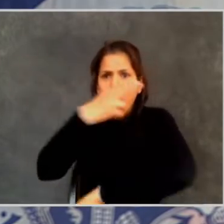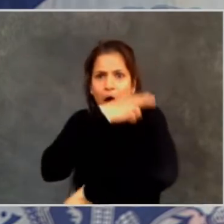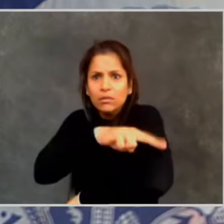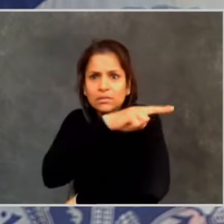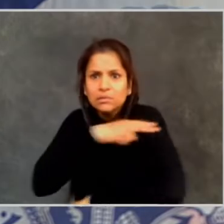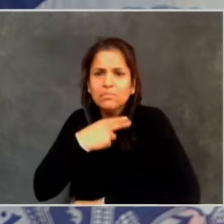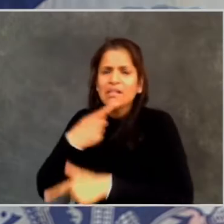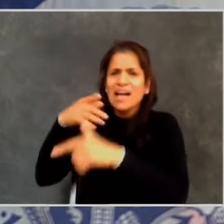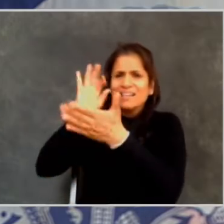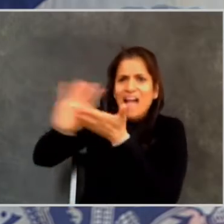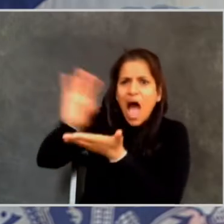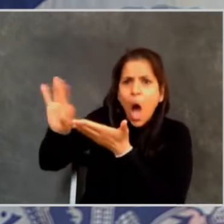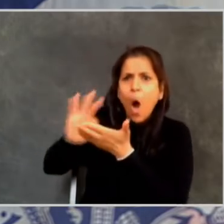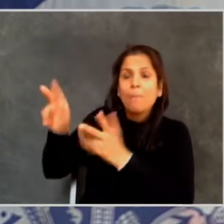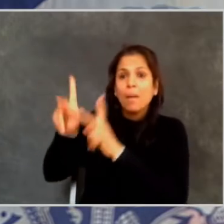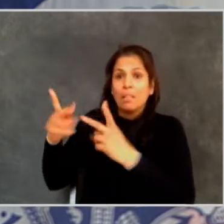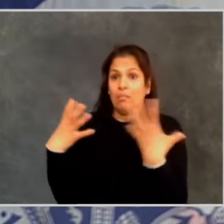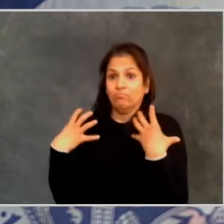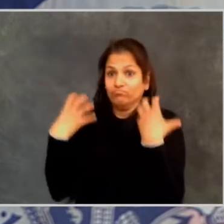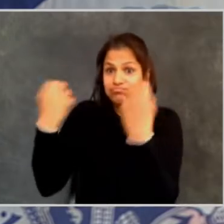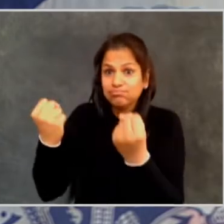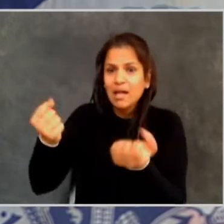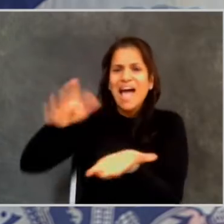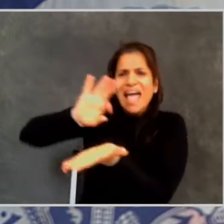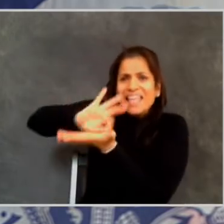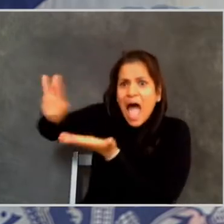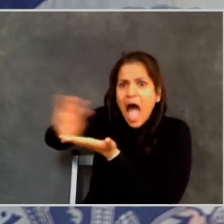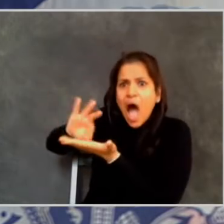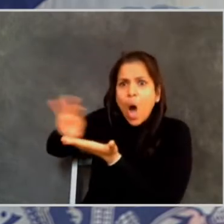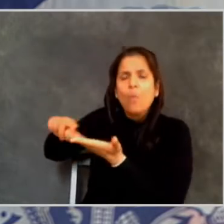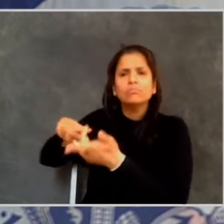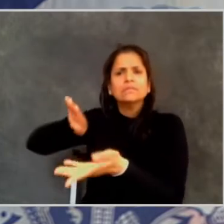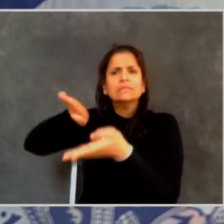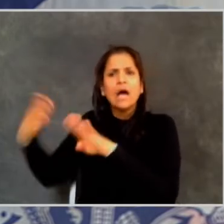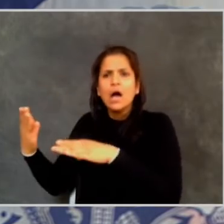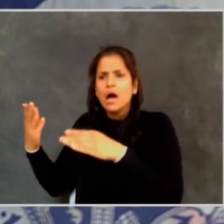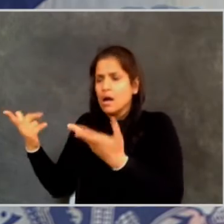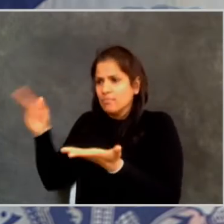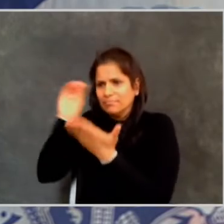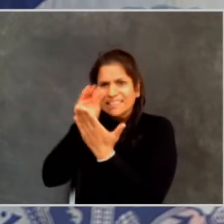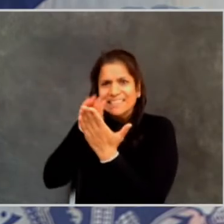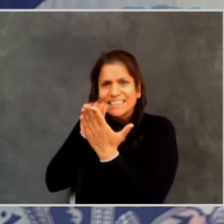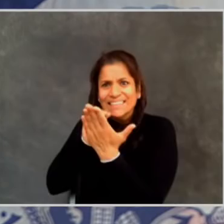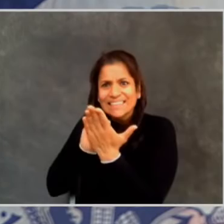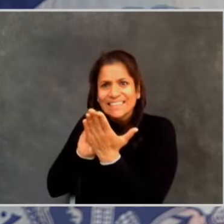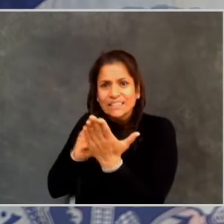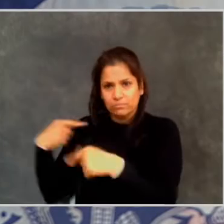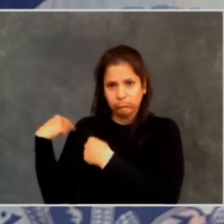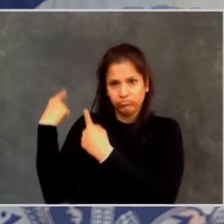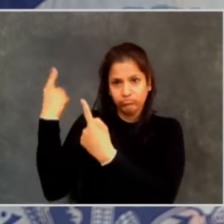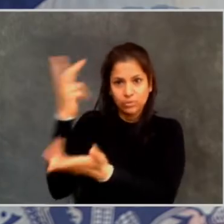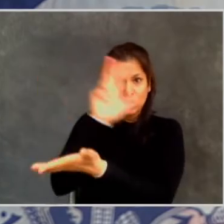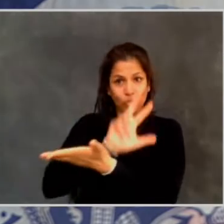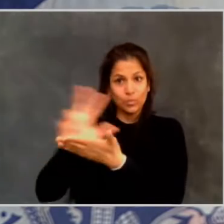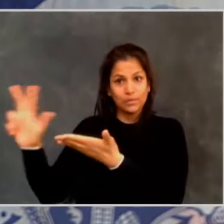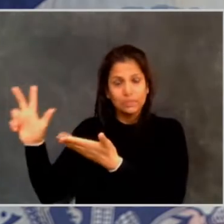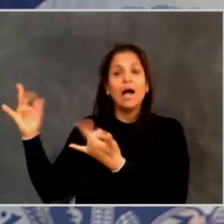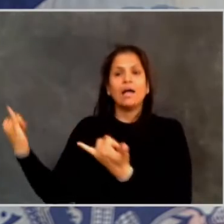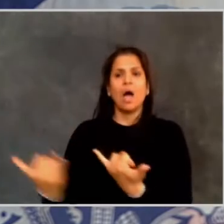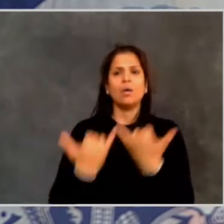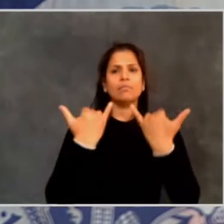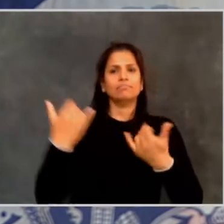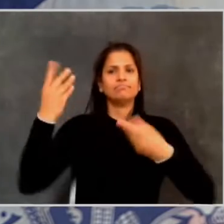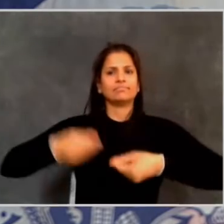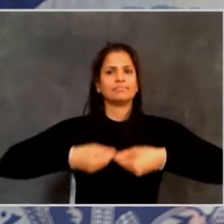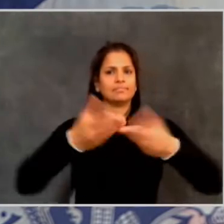going to tell people something, we better damn well be right about it. Also, as I said, what's happened out there is more data